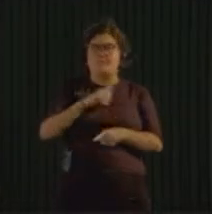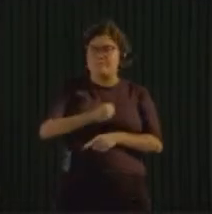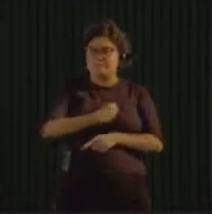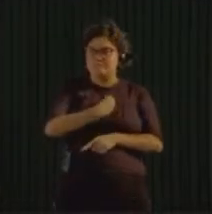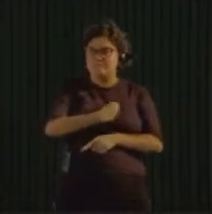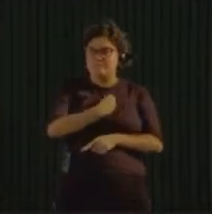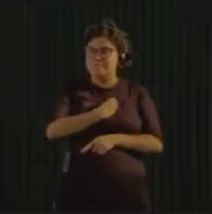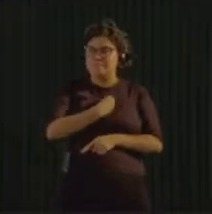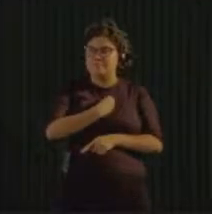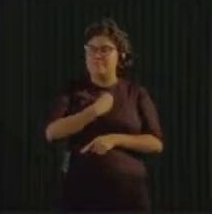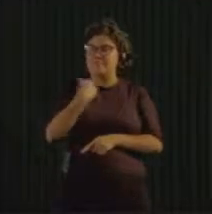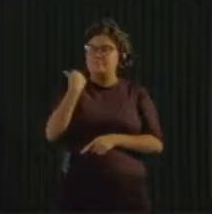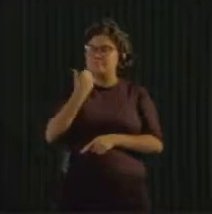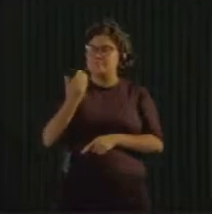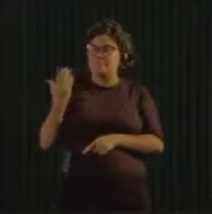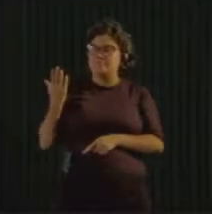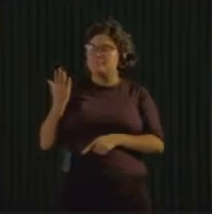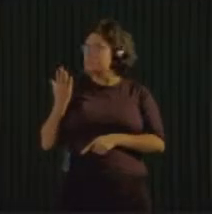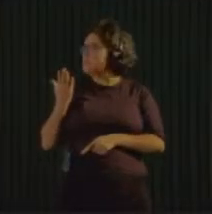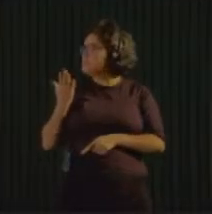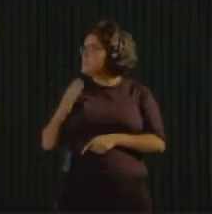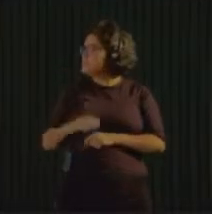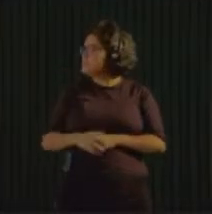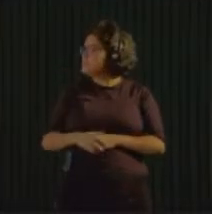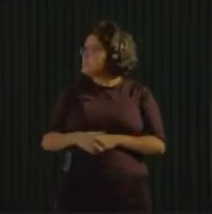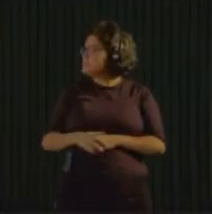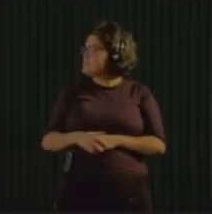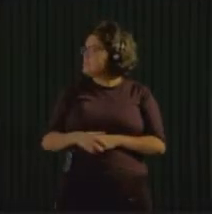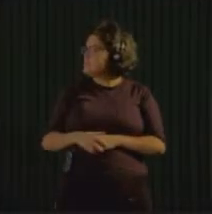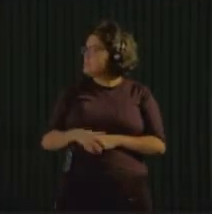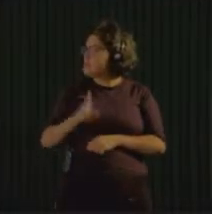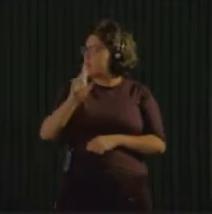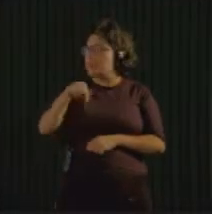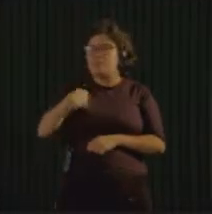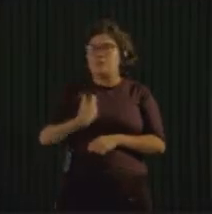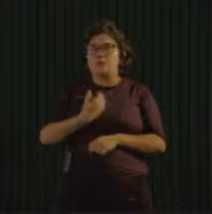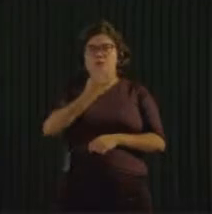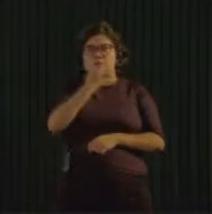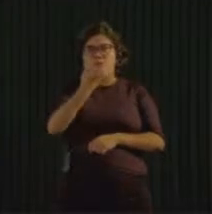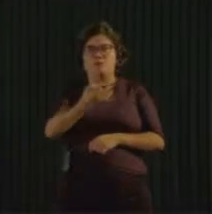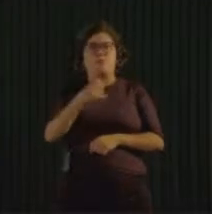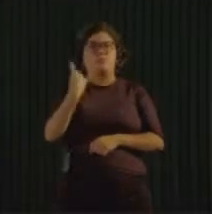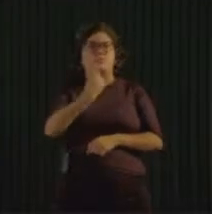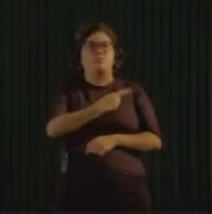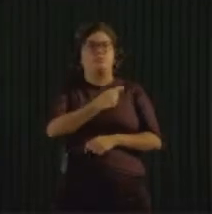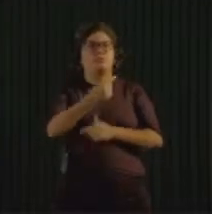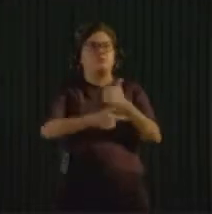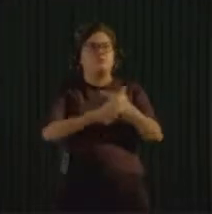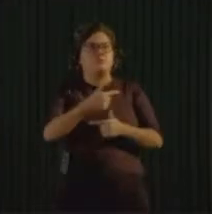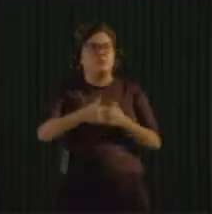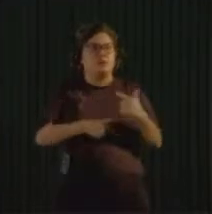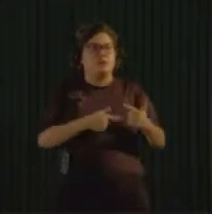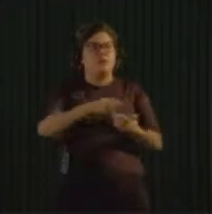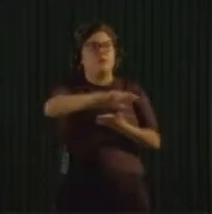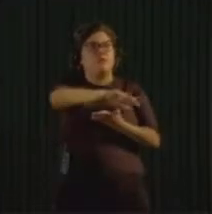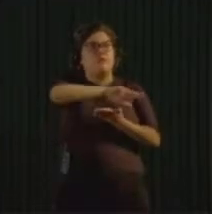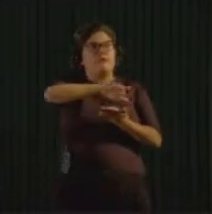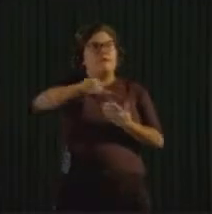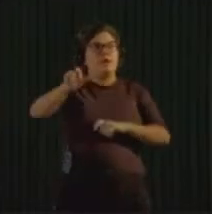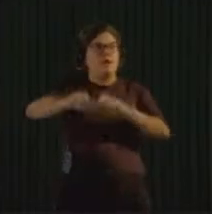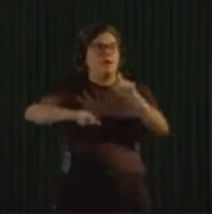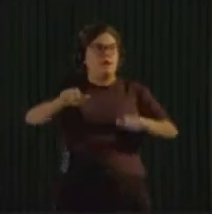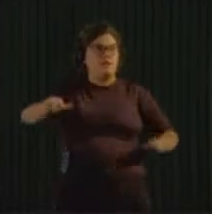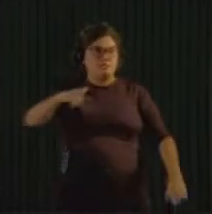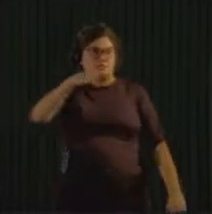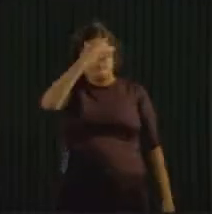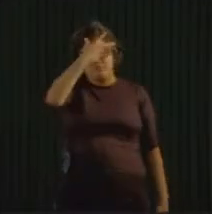vision. So we work with multiple stakeholders and different